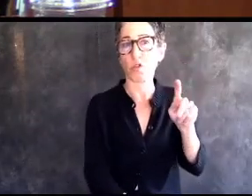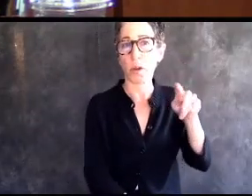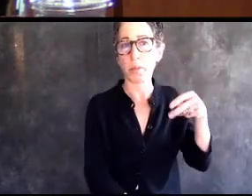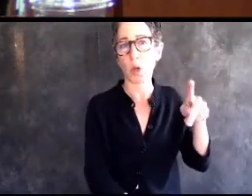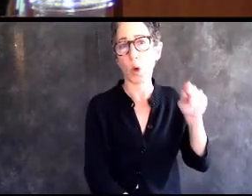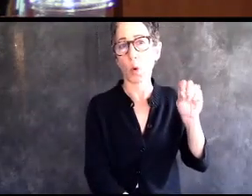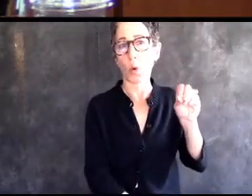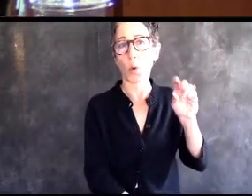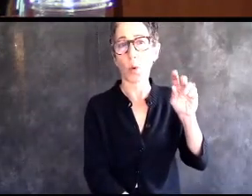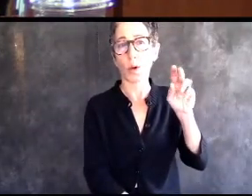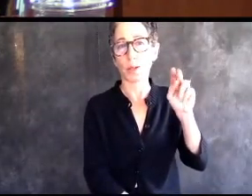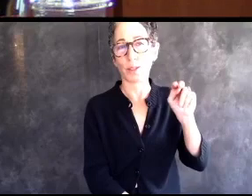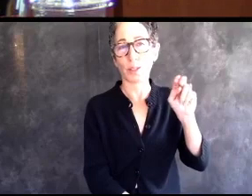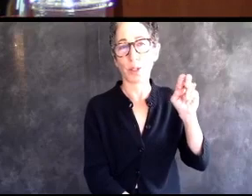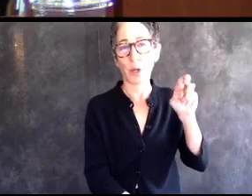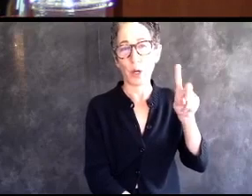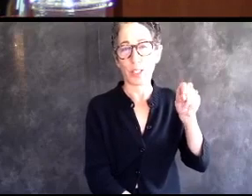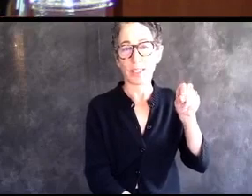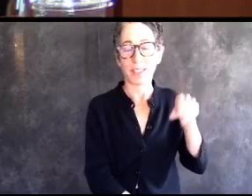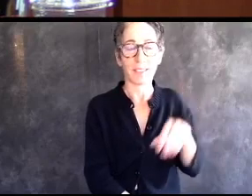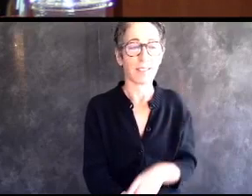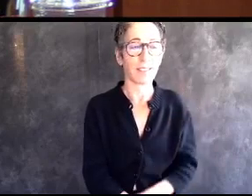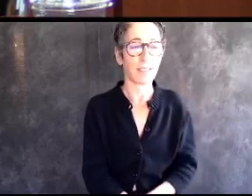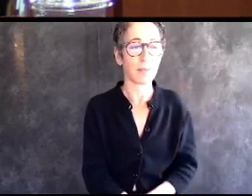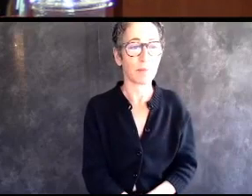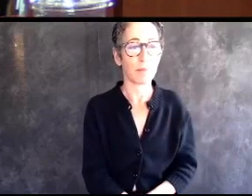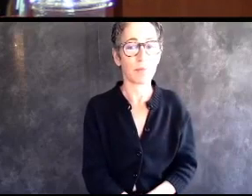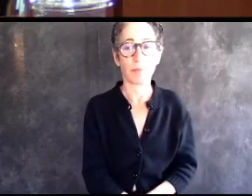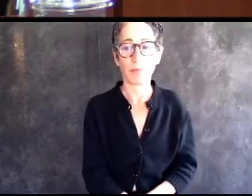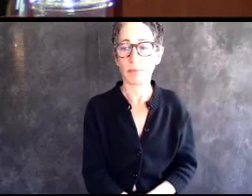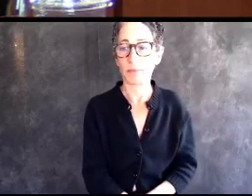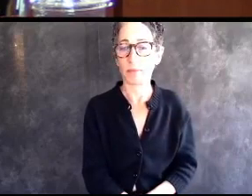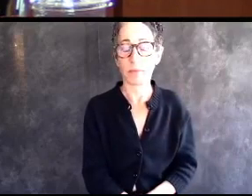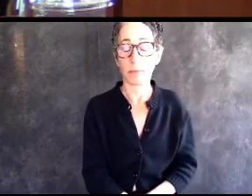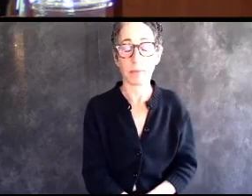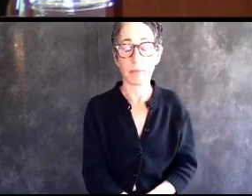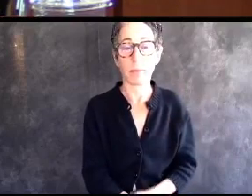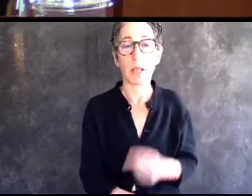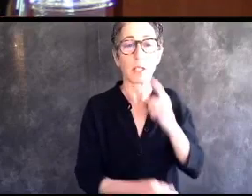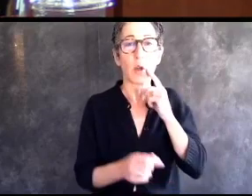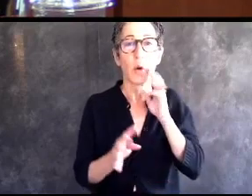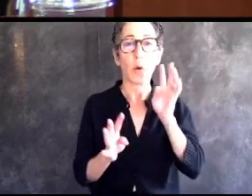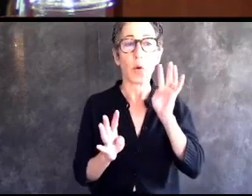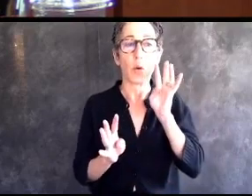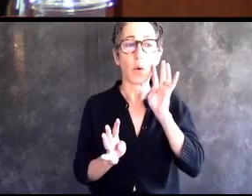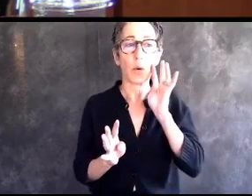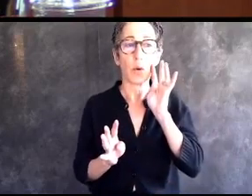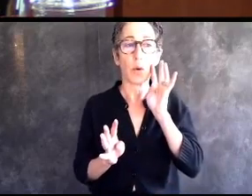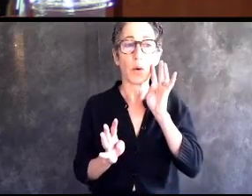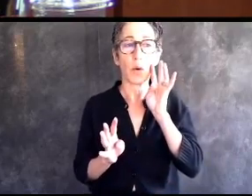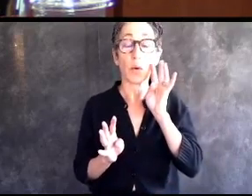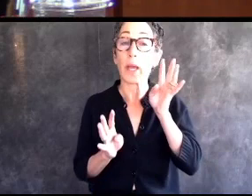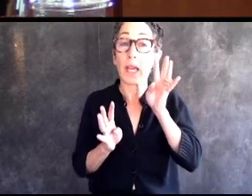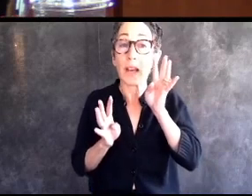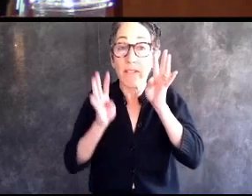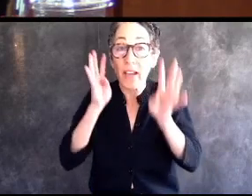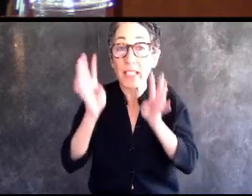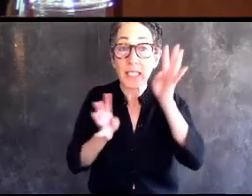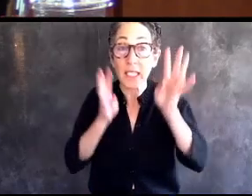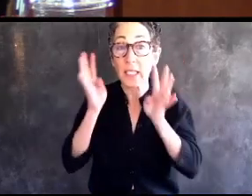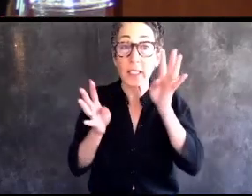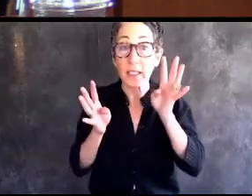of that, our contact tracing system, for example, was invented by the civil society, by the very privacy advocates